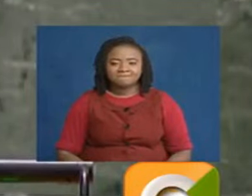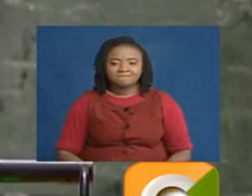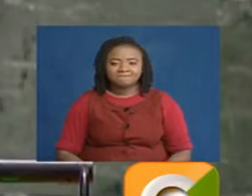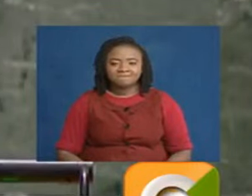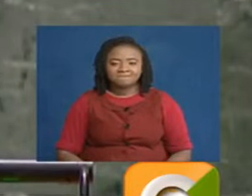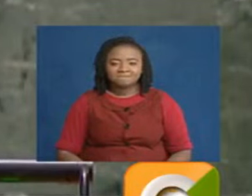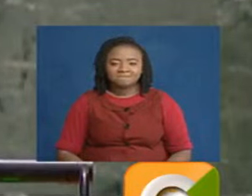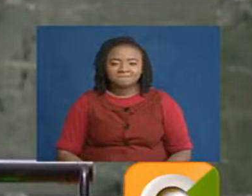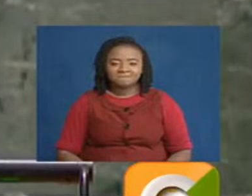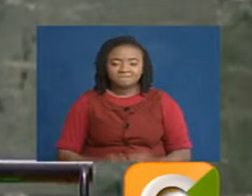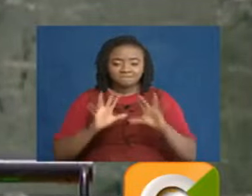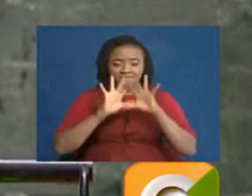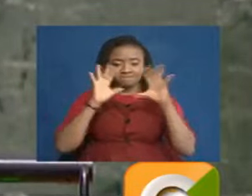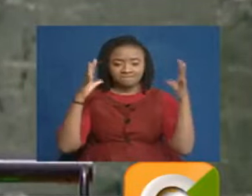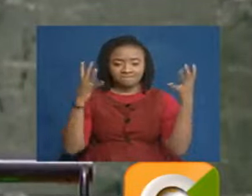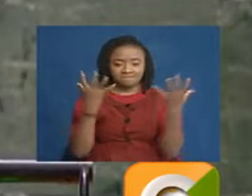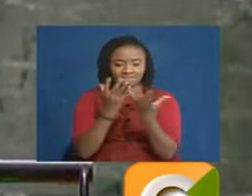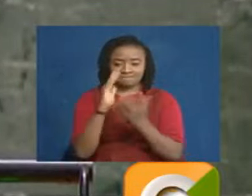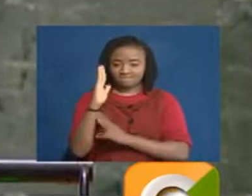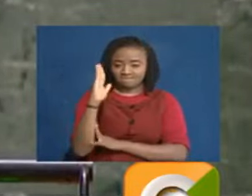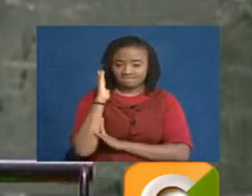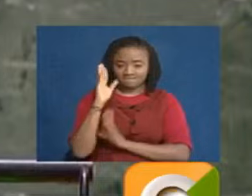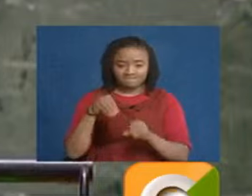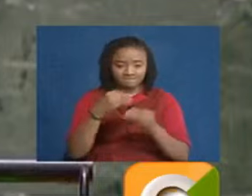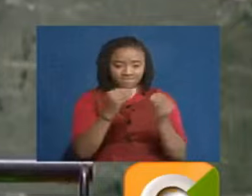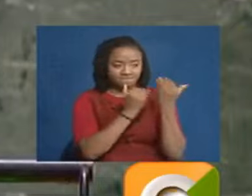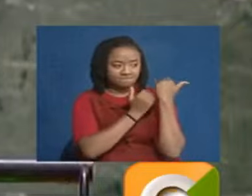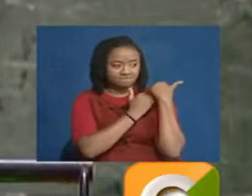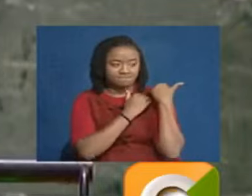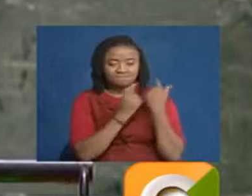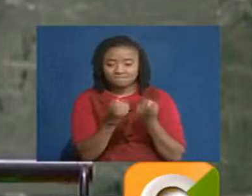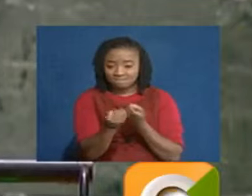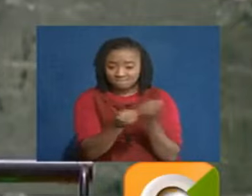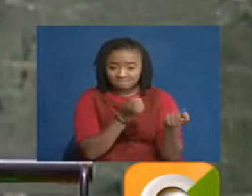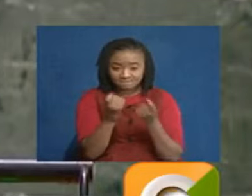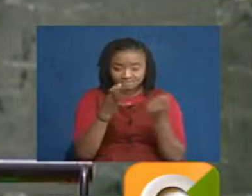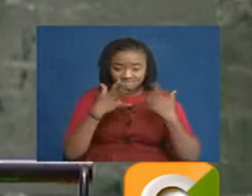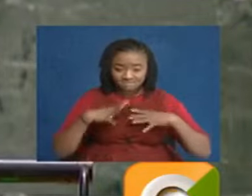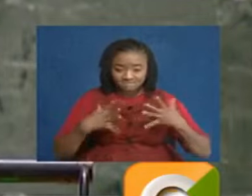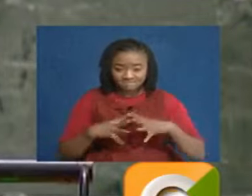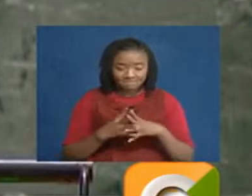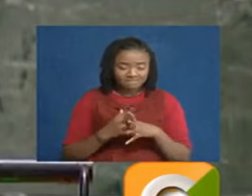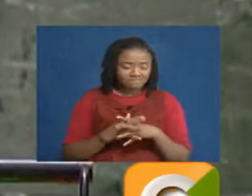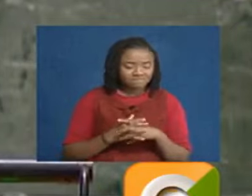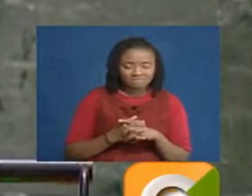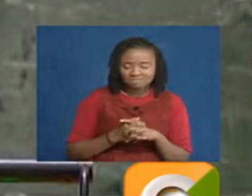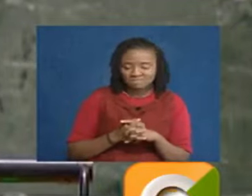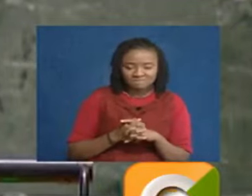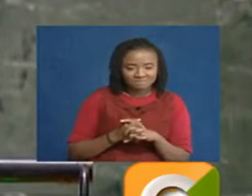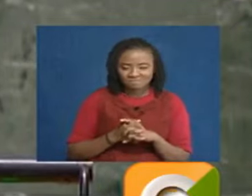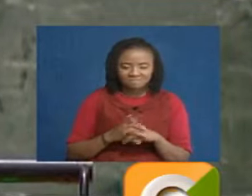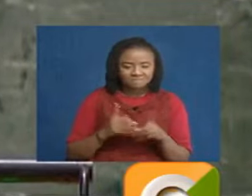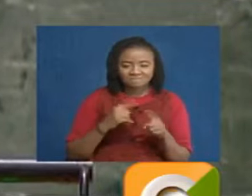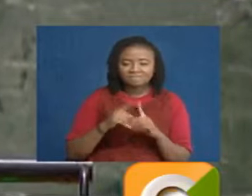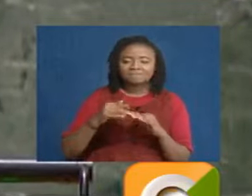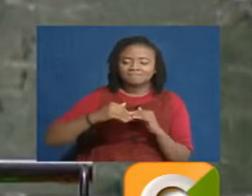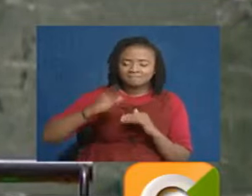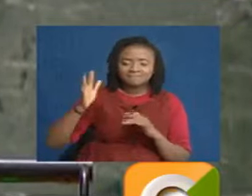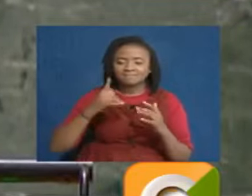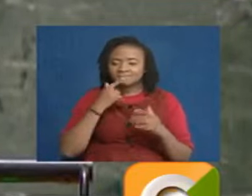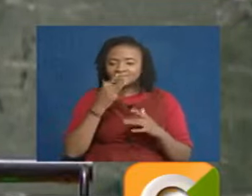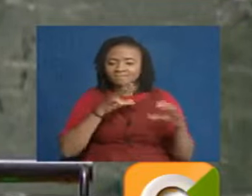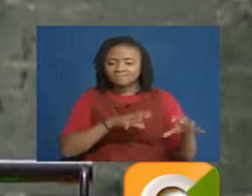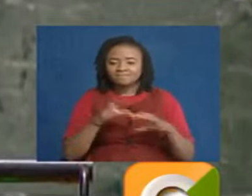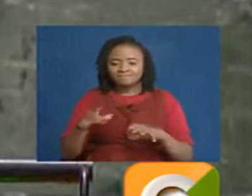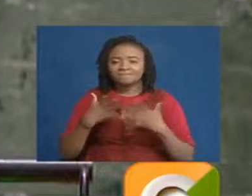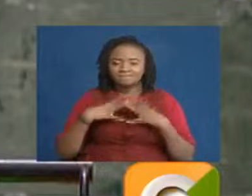in the hands of a select few when it is the vast majority of the peoples of the world who bear the brunt of